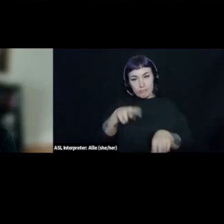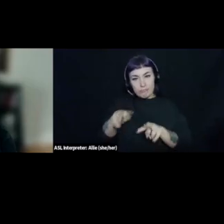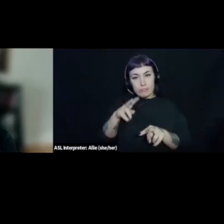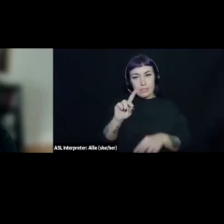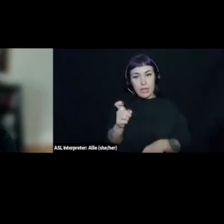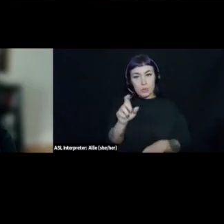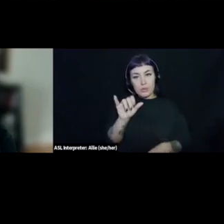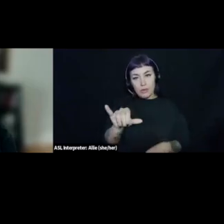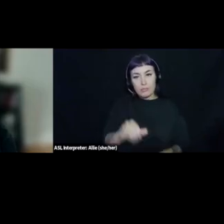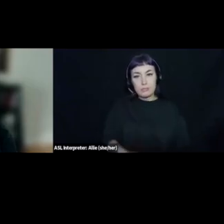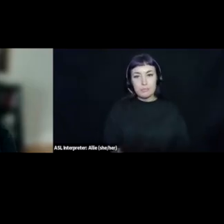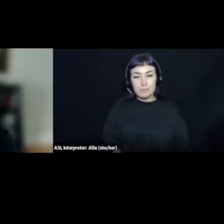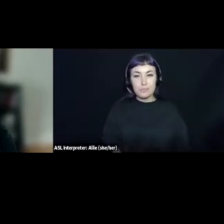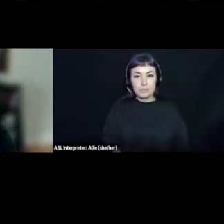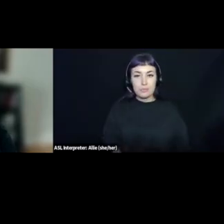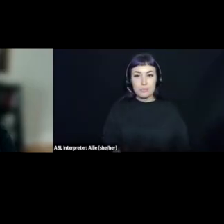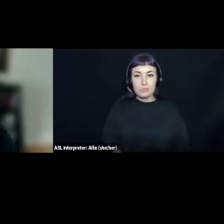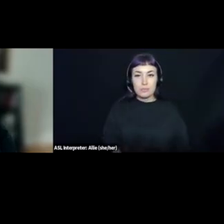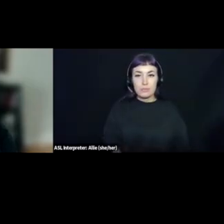on that.